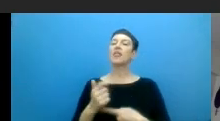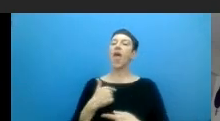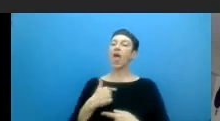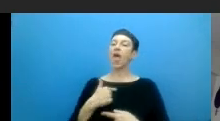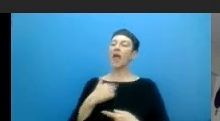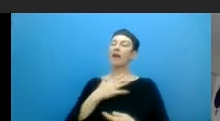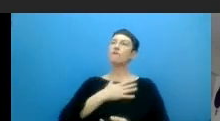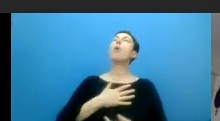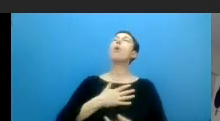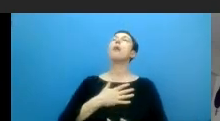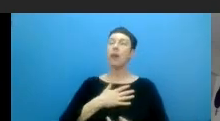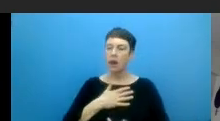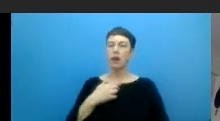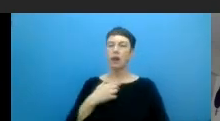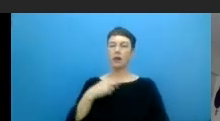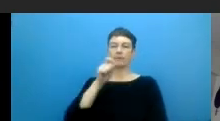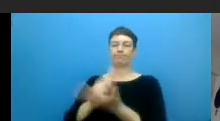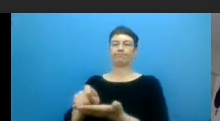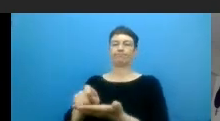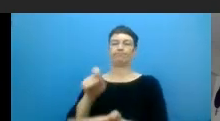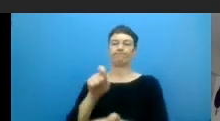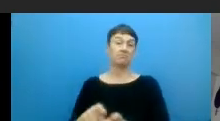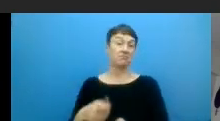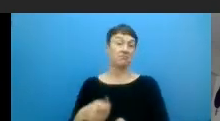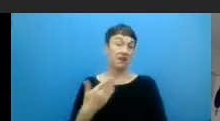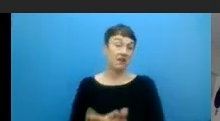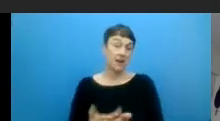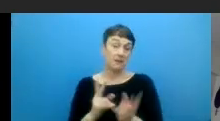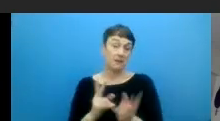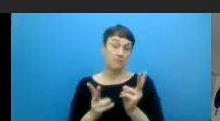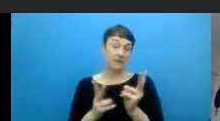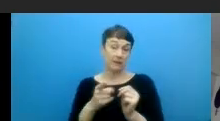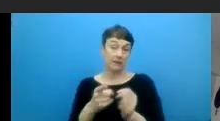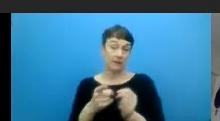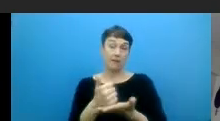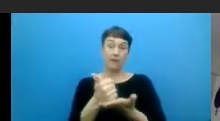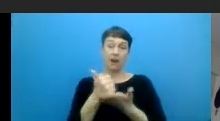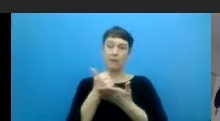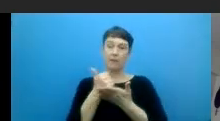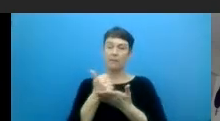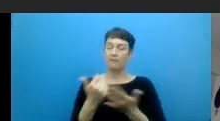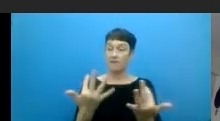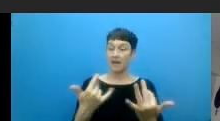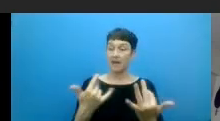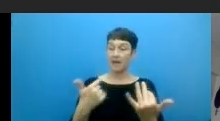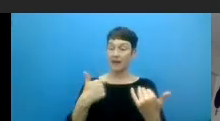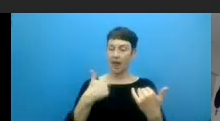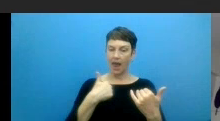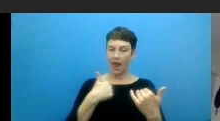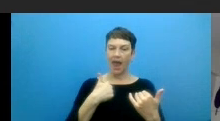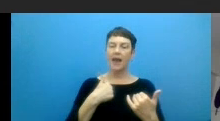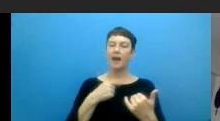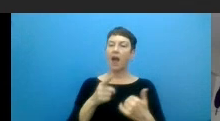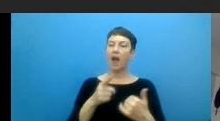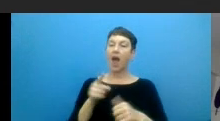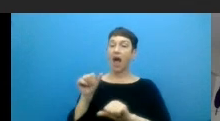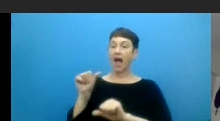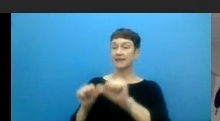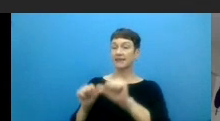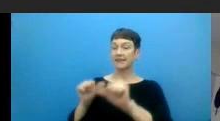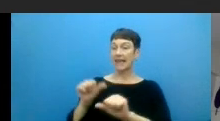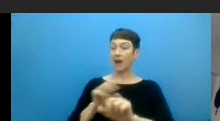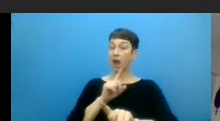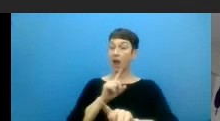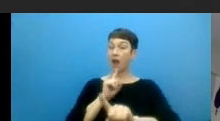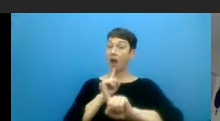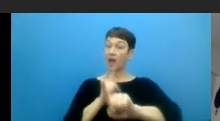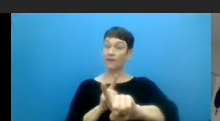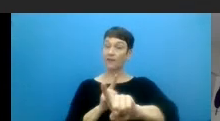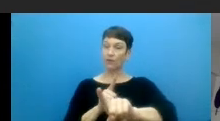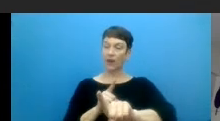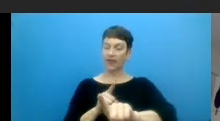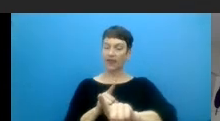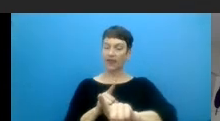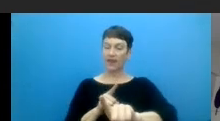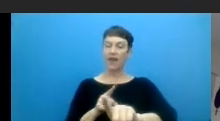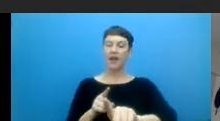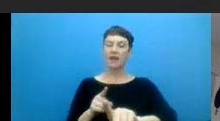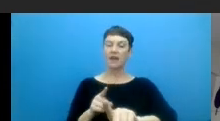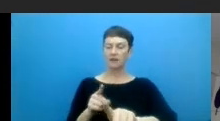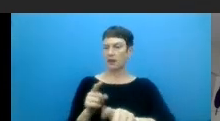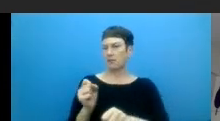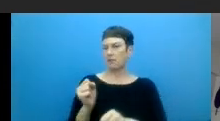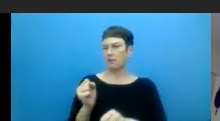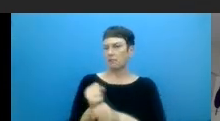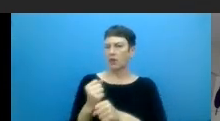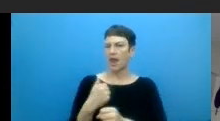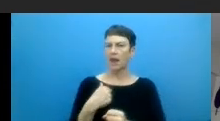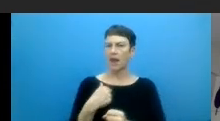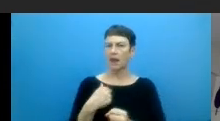when engaging with the content and when actually trying to answer an assessment and fulfill the mark requirement, the